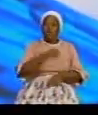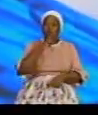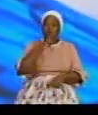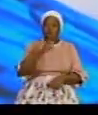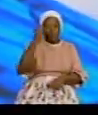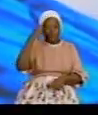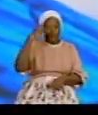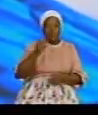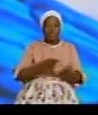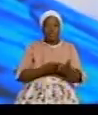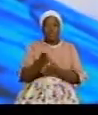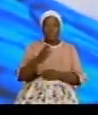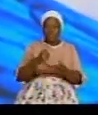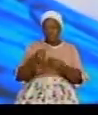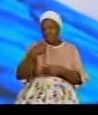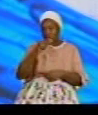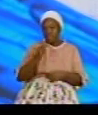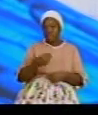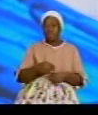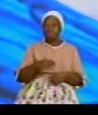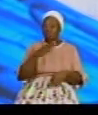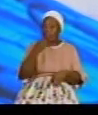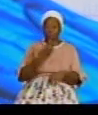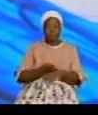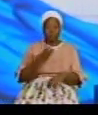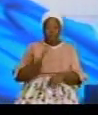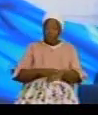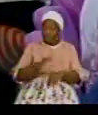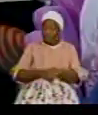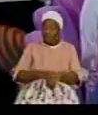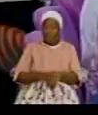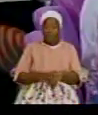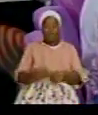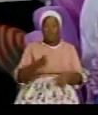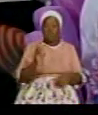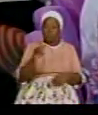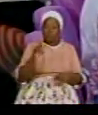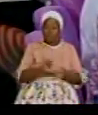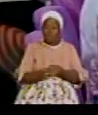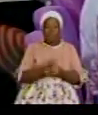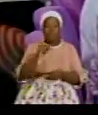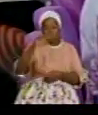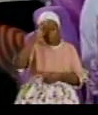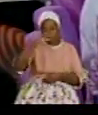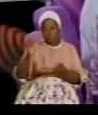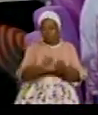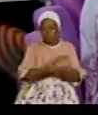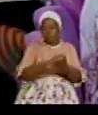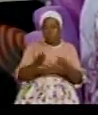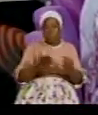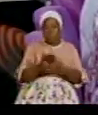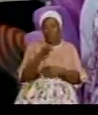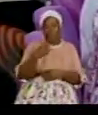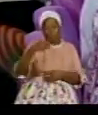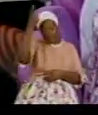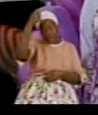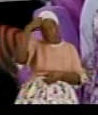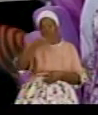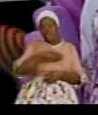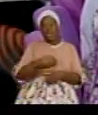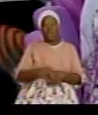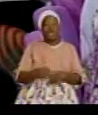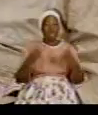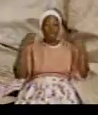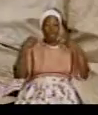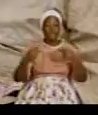the truth. It says, beware lest any man spoil you through philosophy and vain deceit